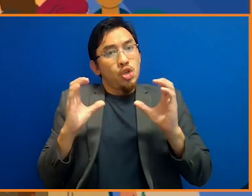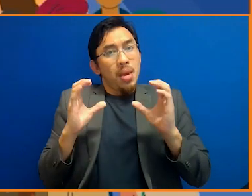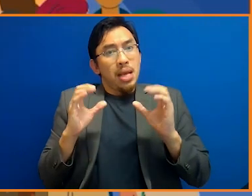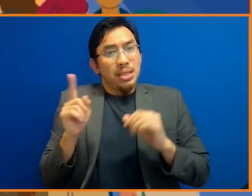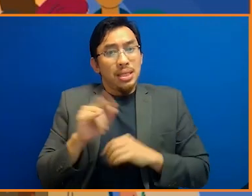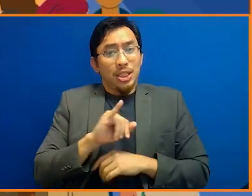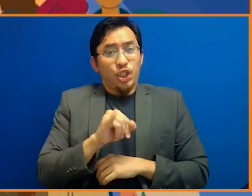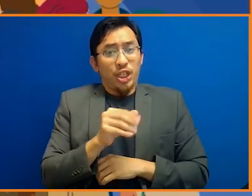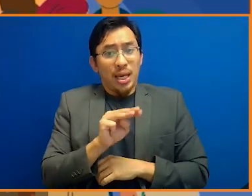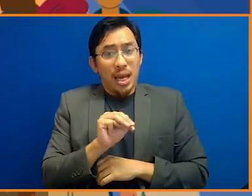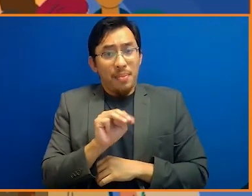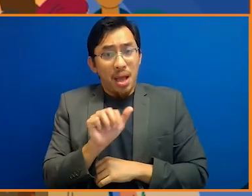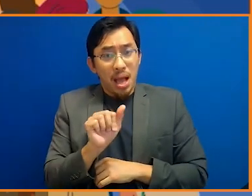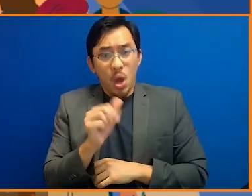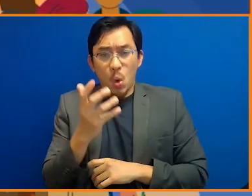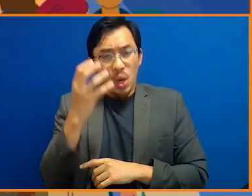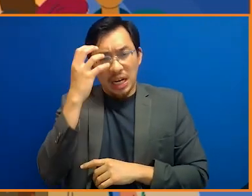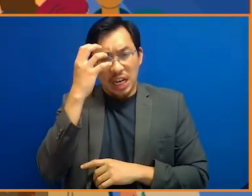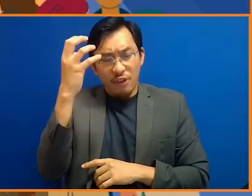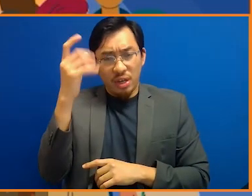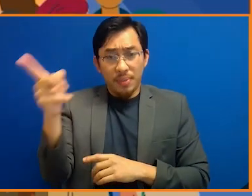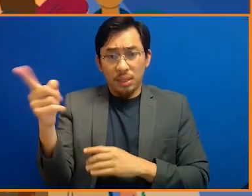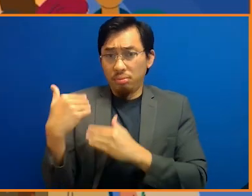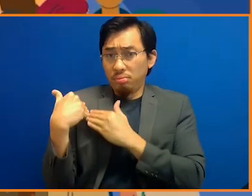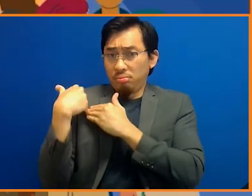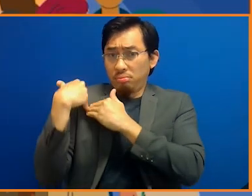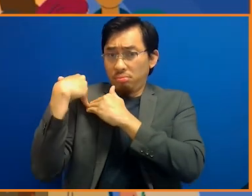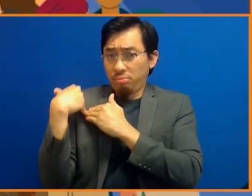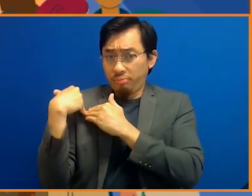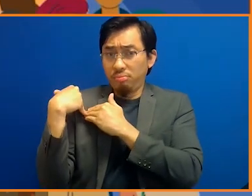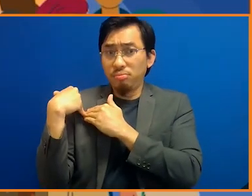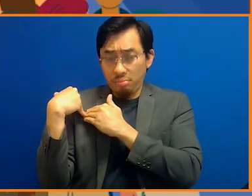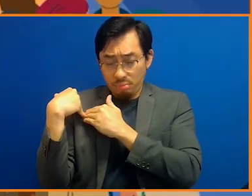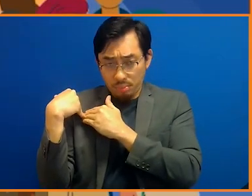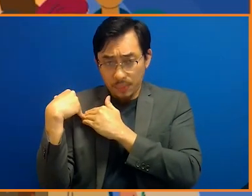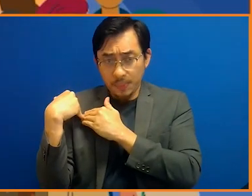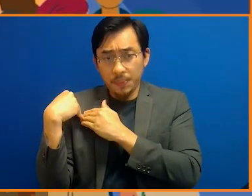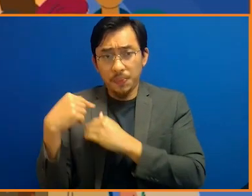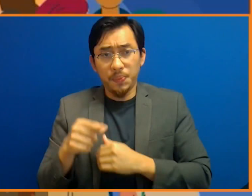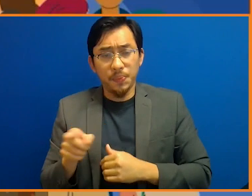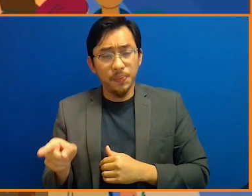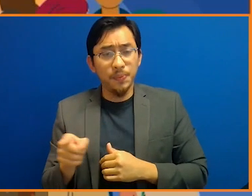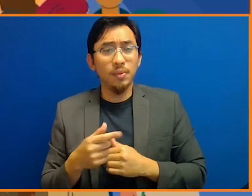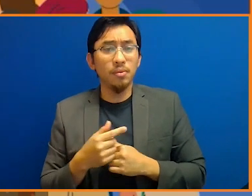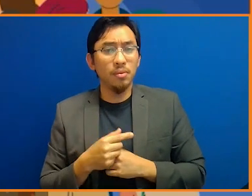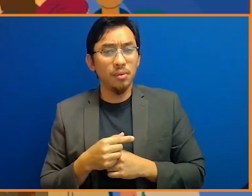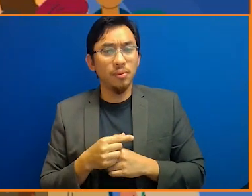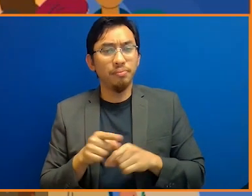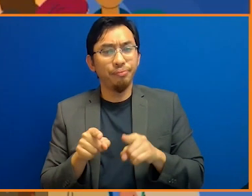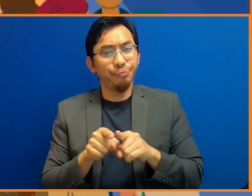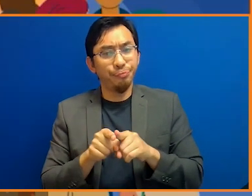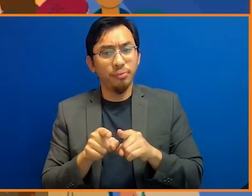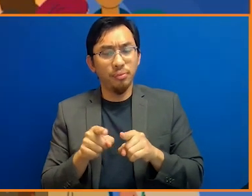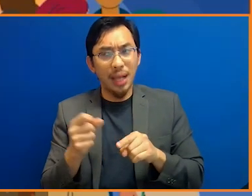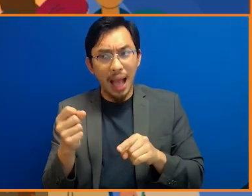it make us surprised, like how JMA or the government agency in charge